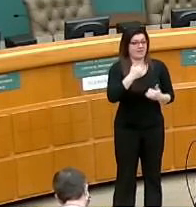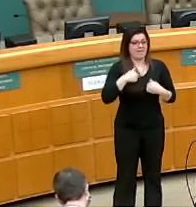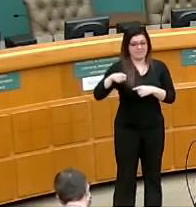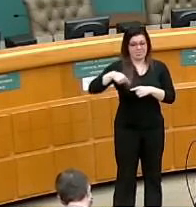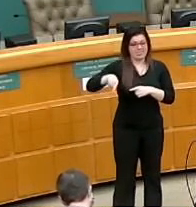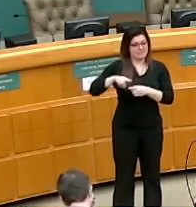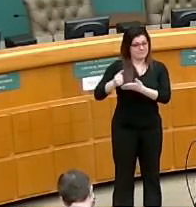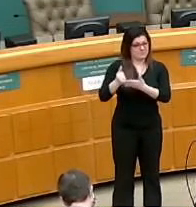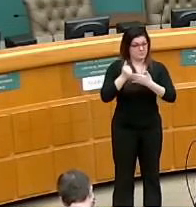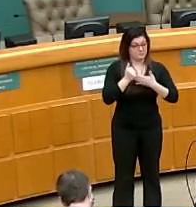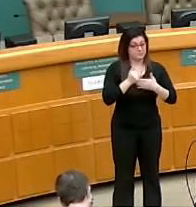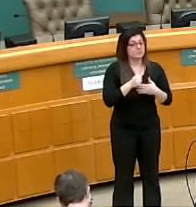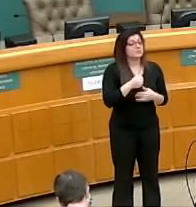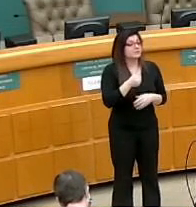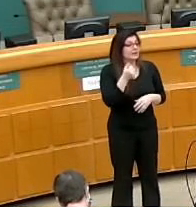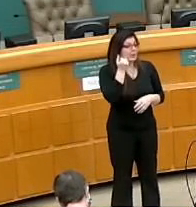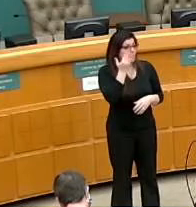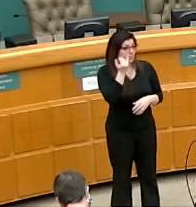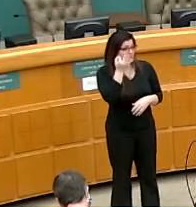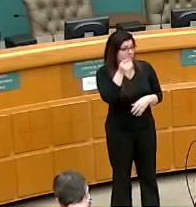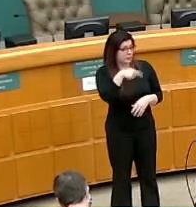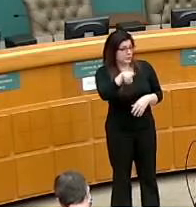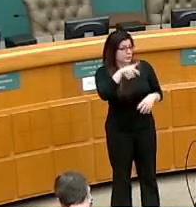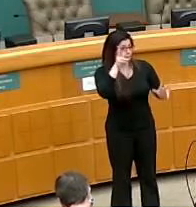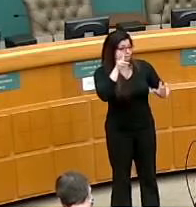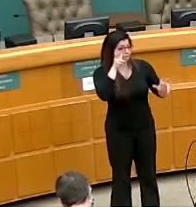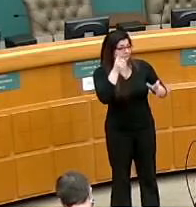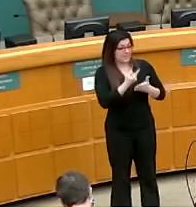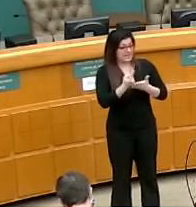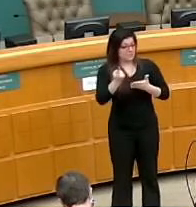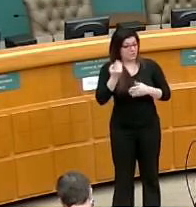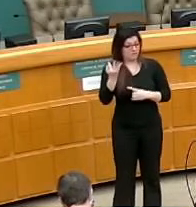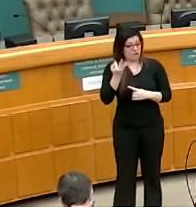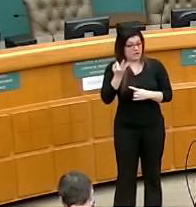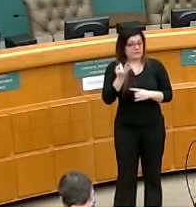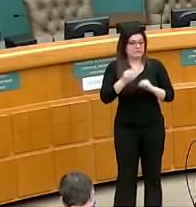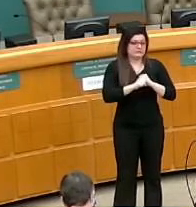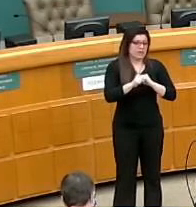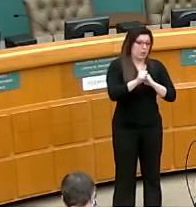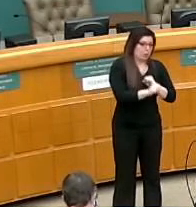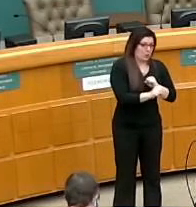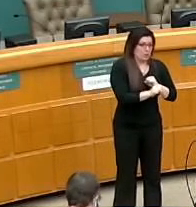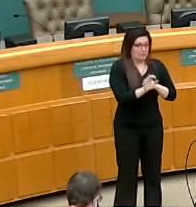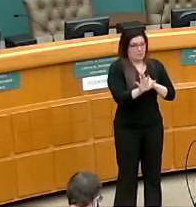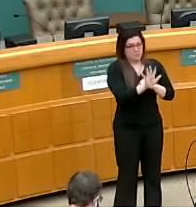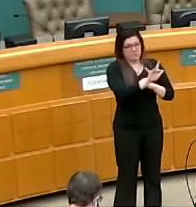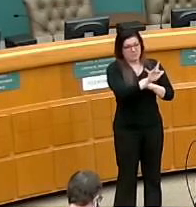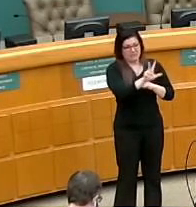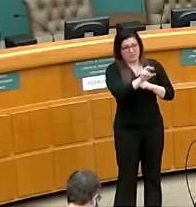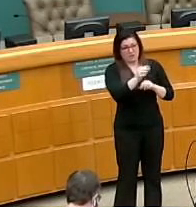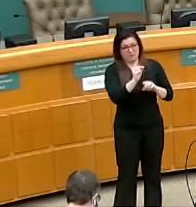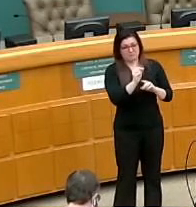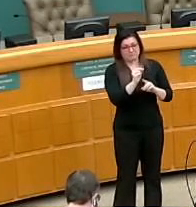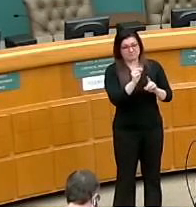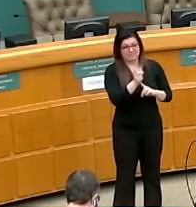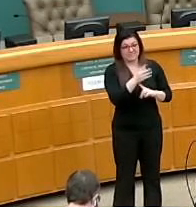watched the briefing, it's a pretty long briefing for something that complicated, about 25, 30 minutes, I think.